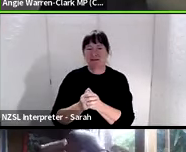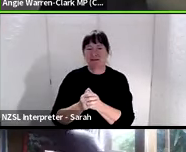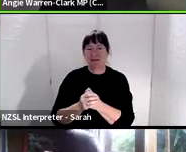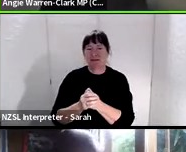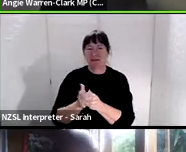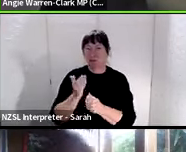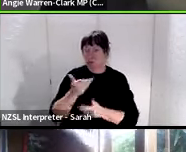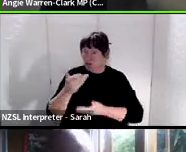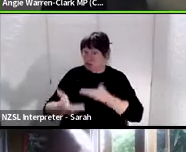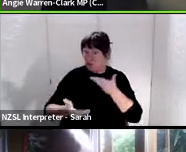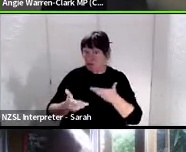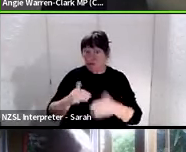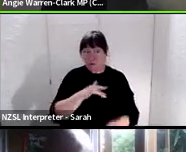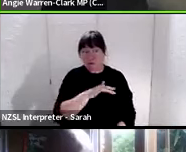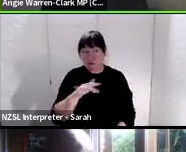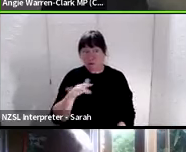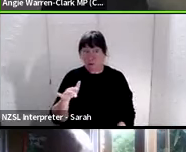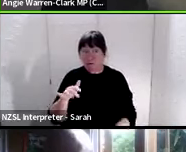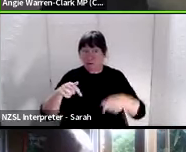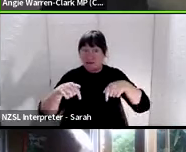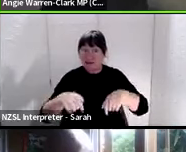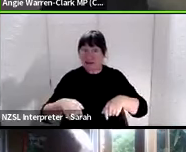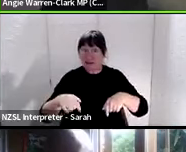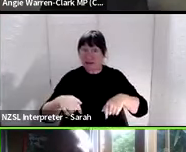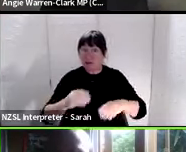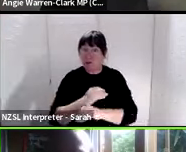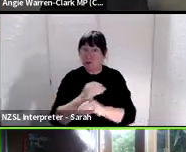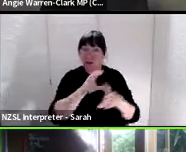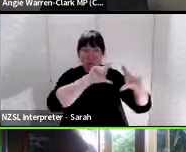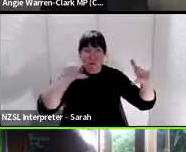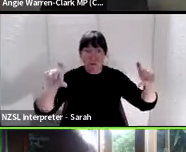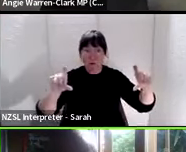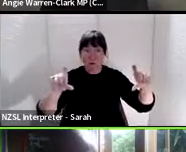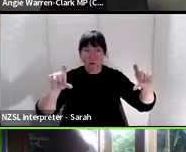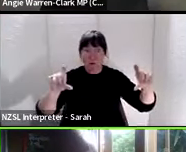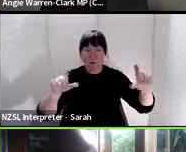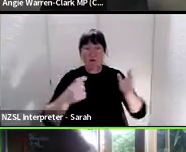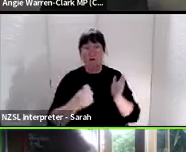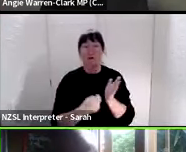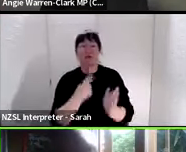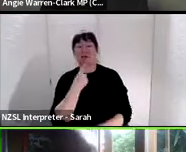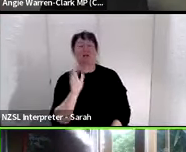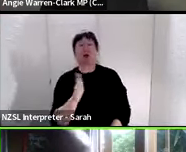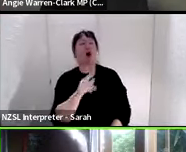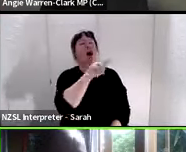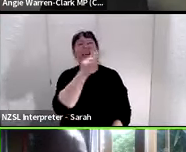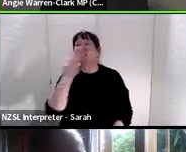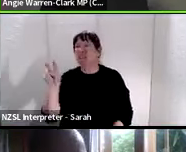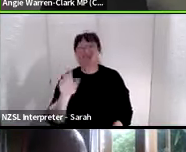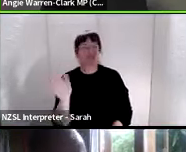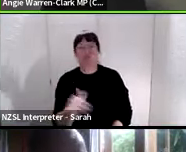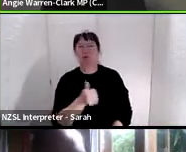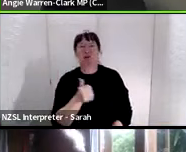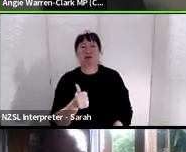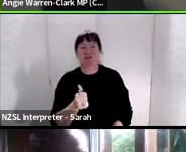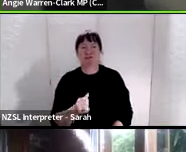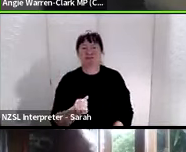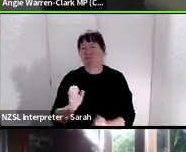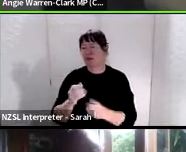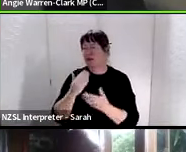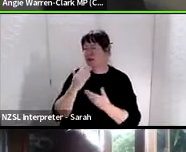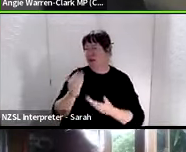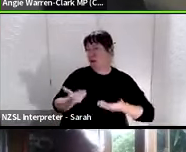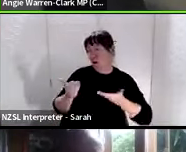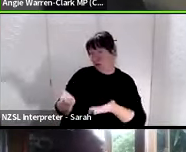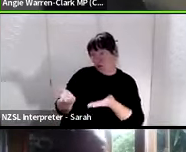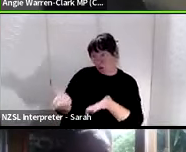like a descriptor of who's in the Zoom room? No, I was just looking. Thank you. I'm all good. Okay, thanks. We're in your